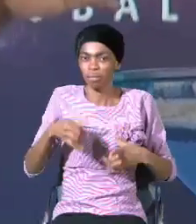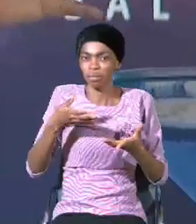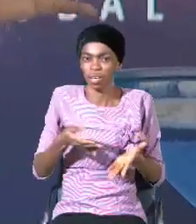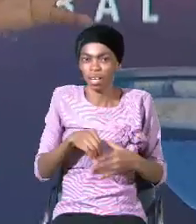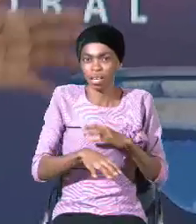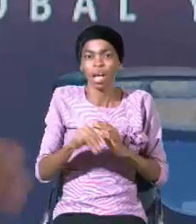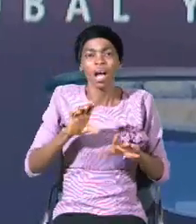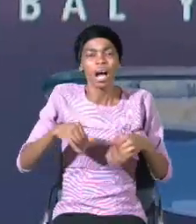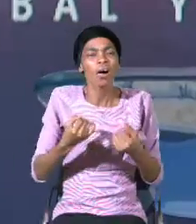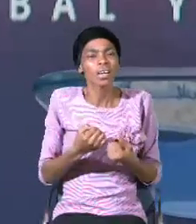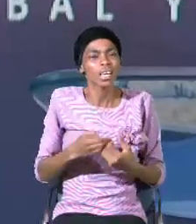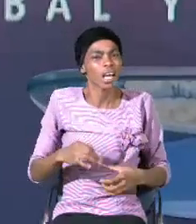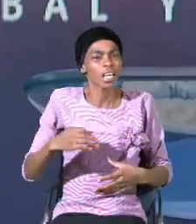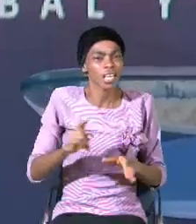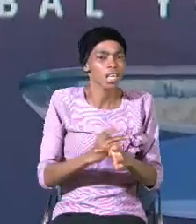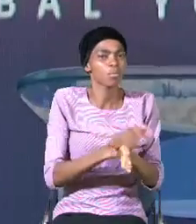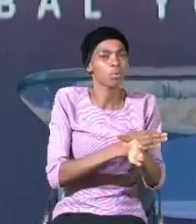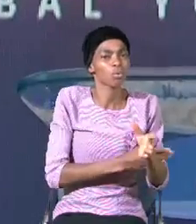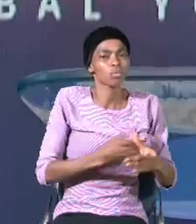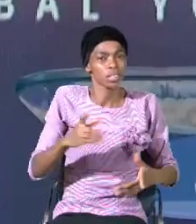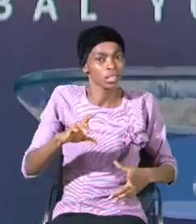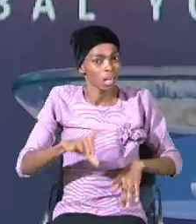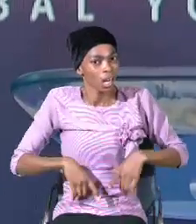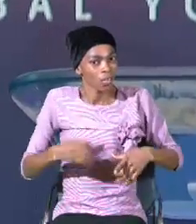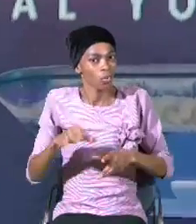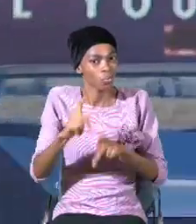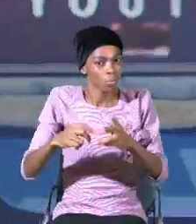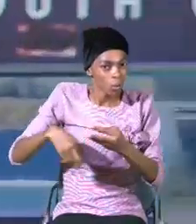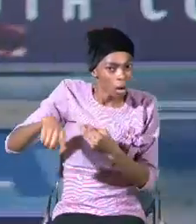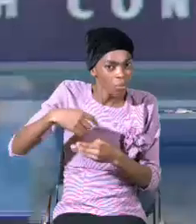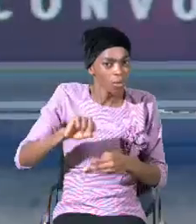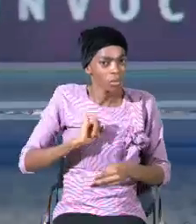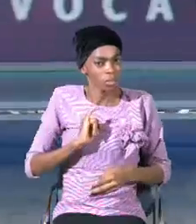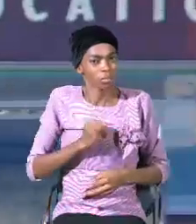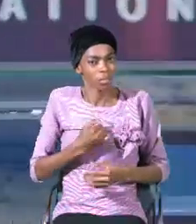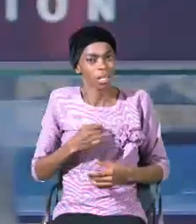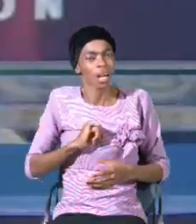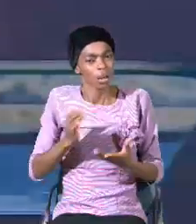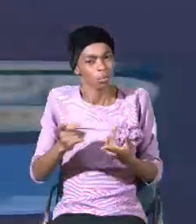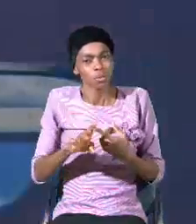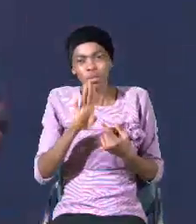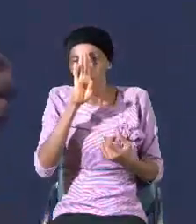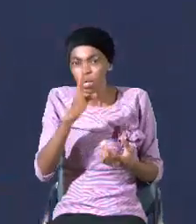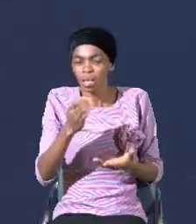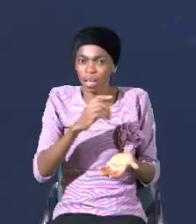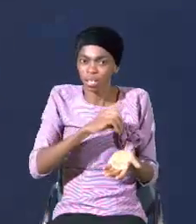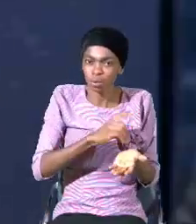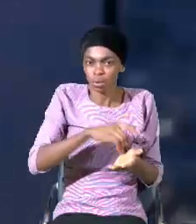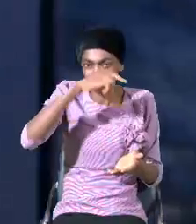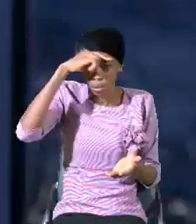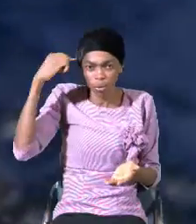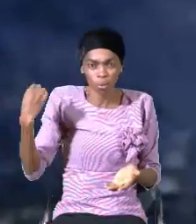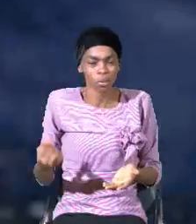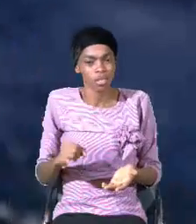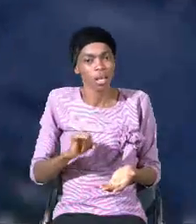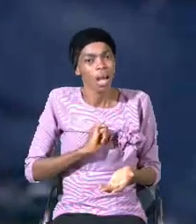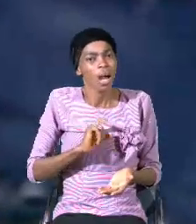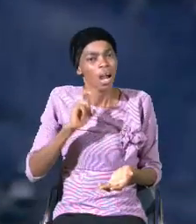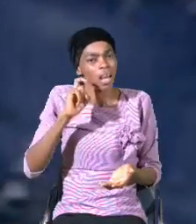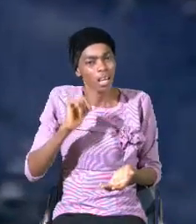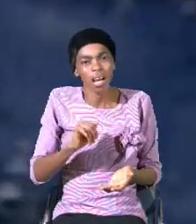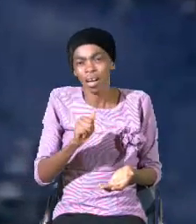conditions of people around me? I want to be a doctor because I'm